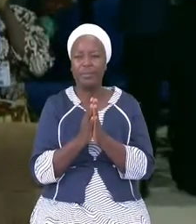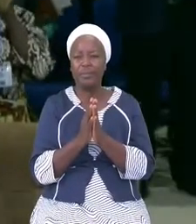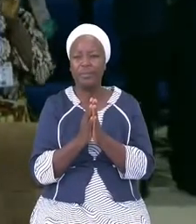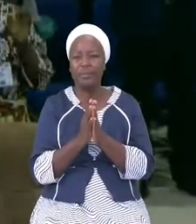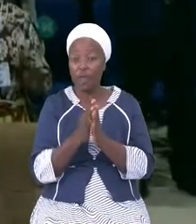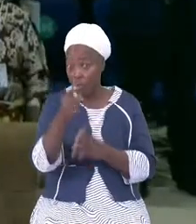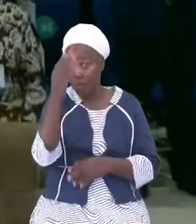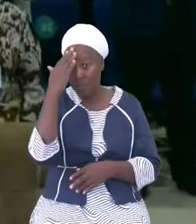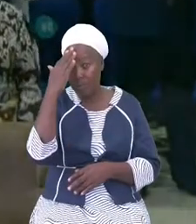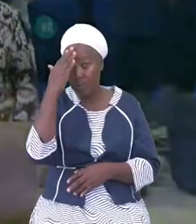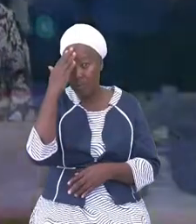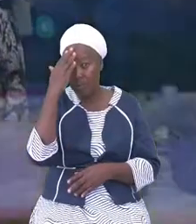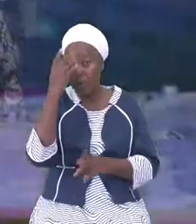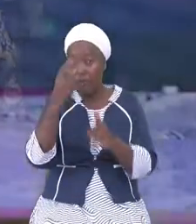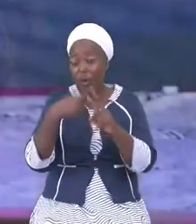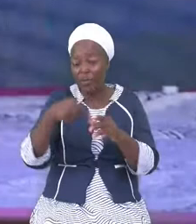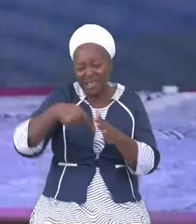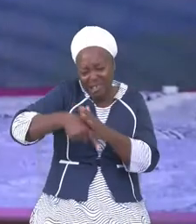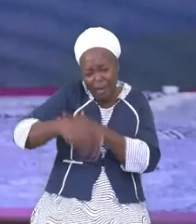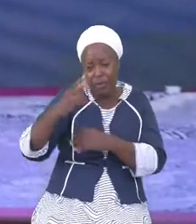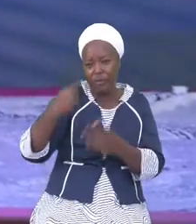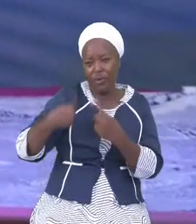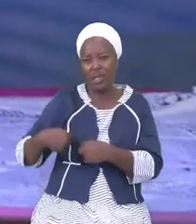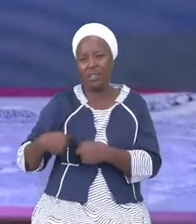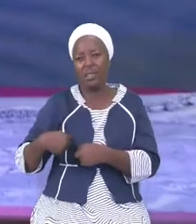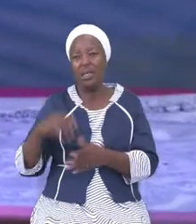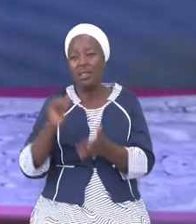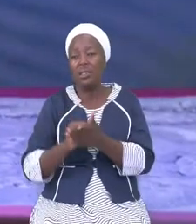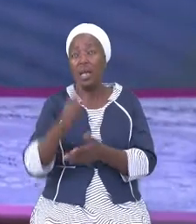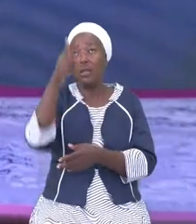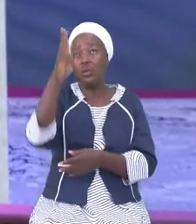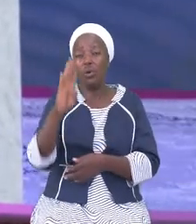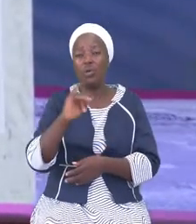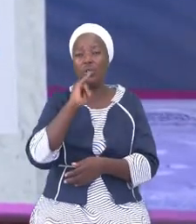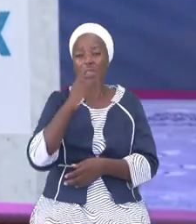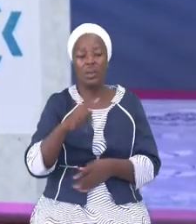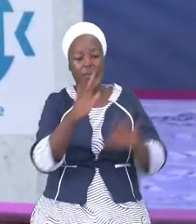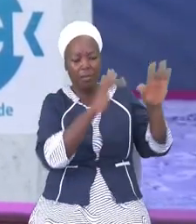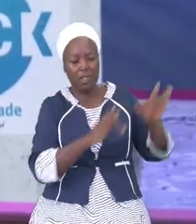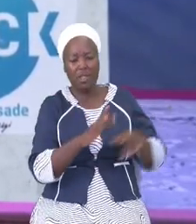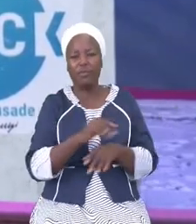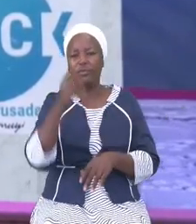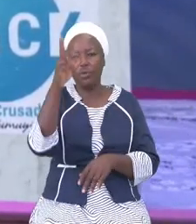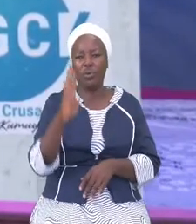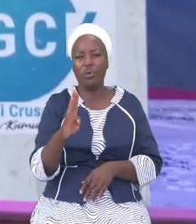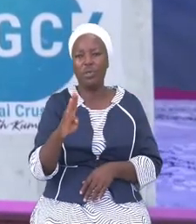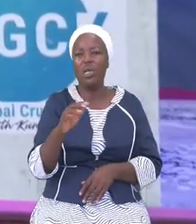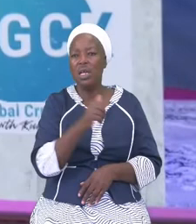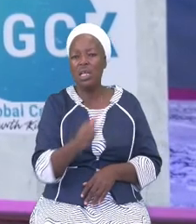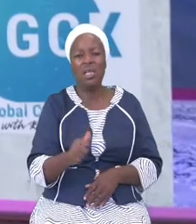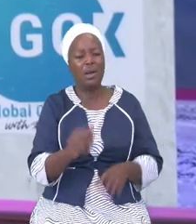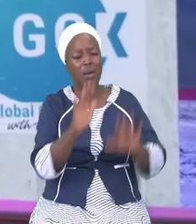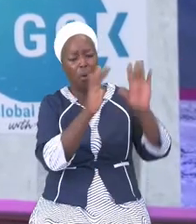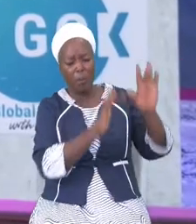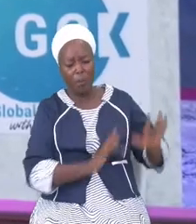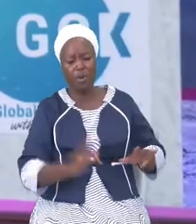You know, from the depth of your heart, that God is a merciful God, a compassionate God,